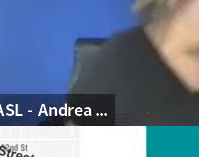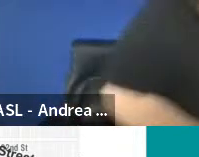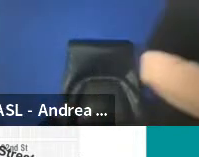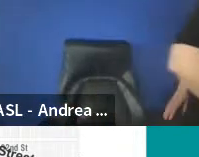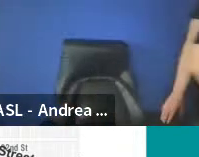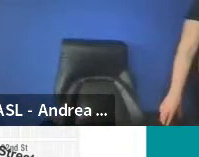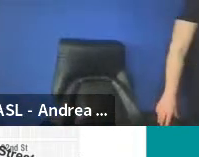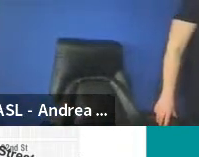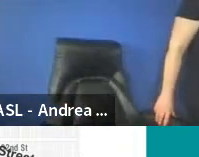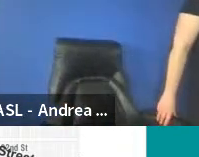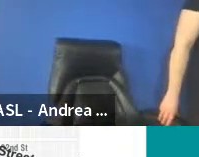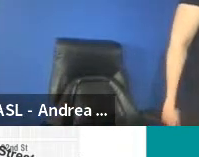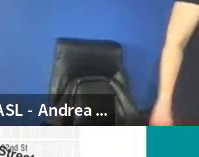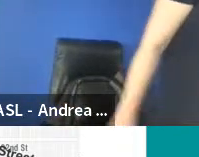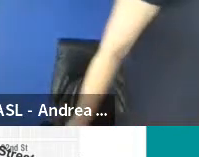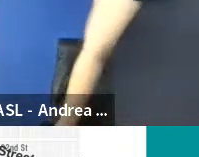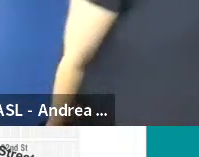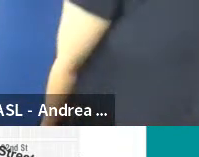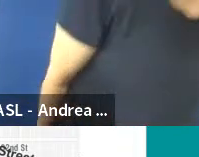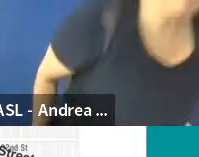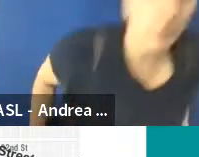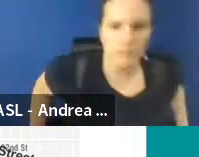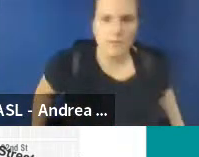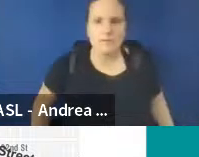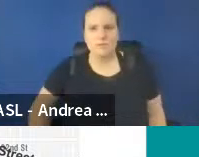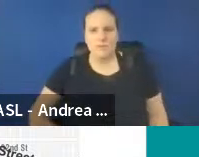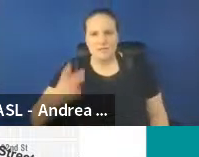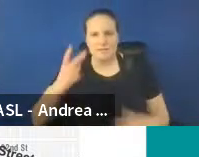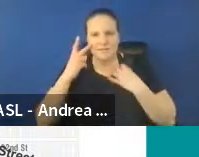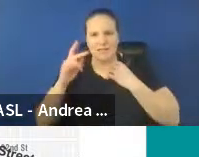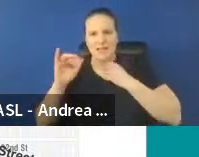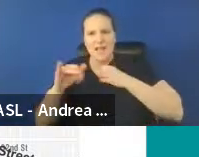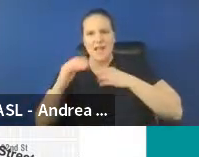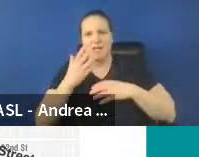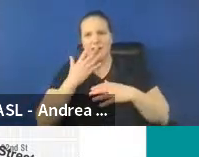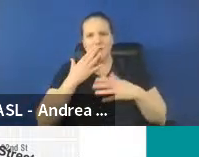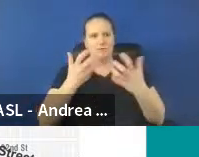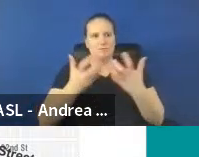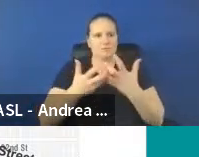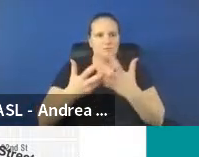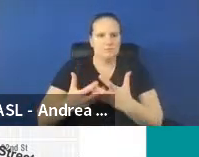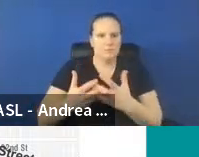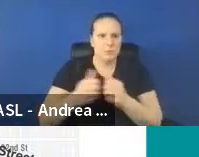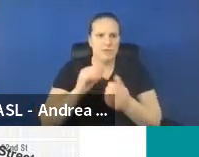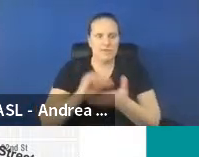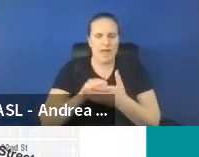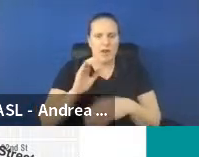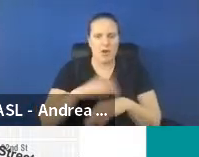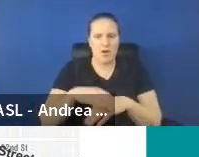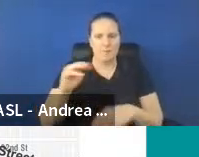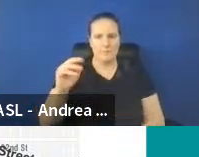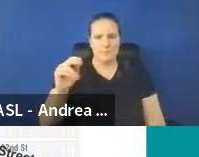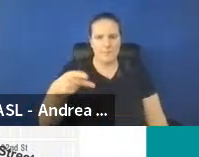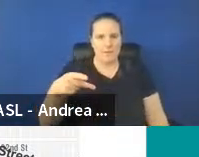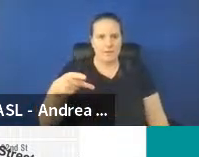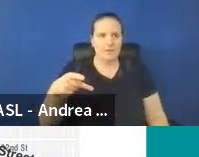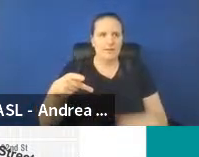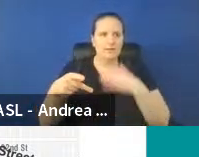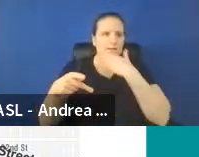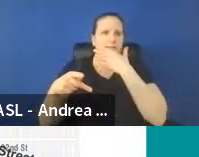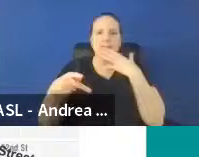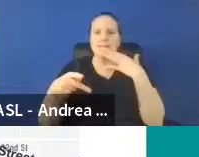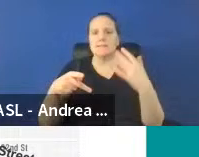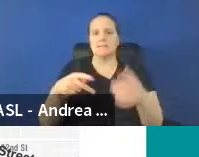Okay, so maybe I see how the colors correspond to the lines on the map. Mm-hmm.